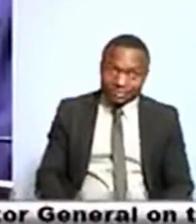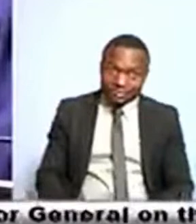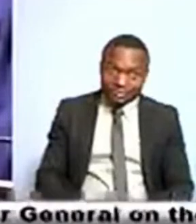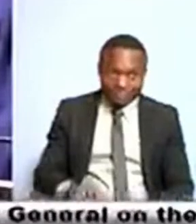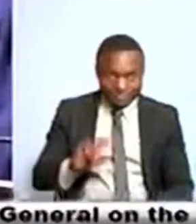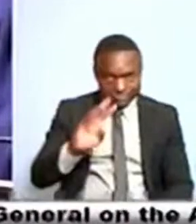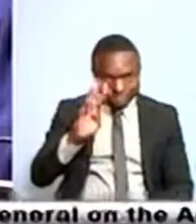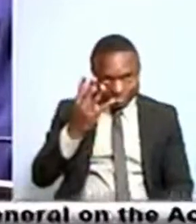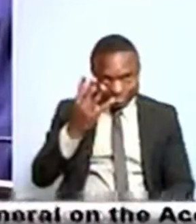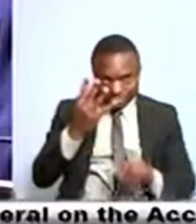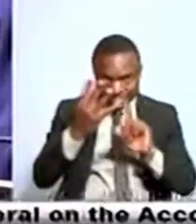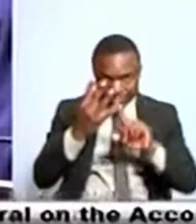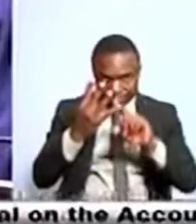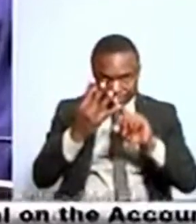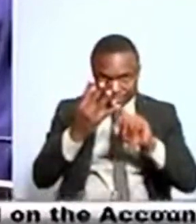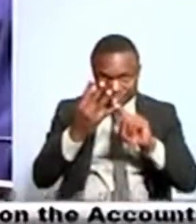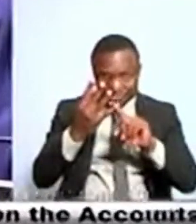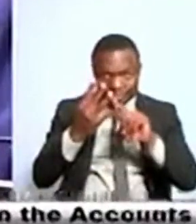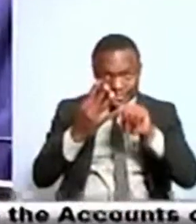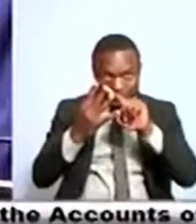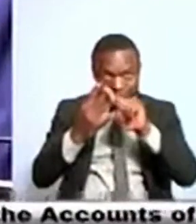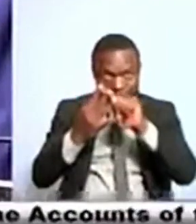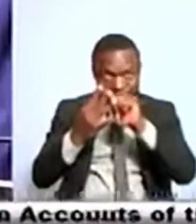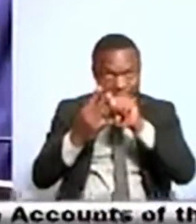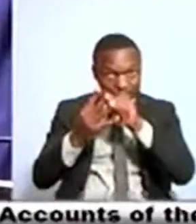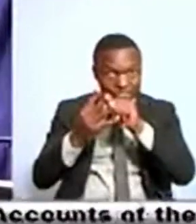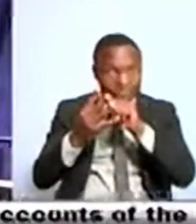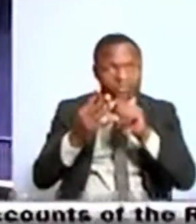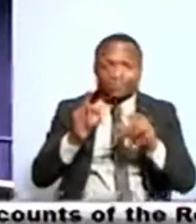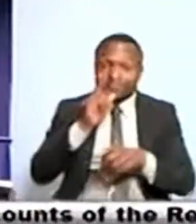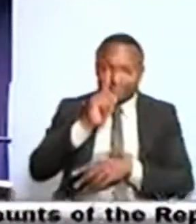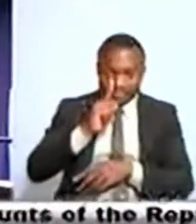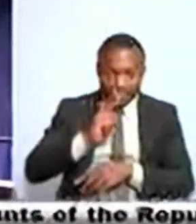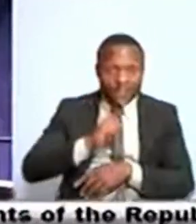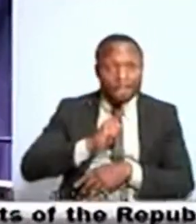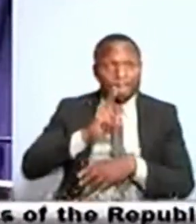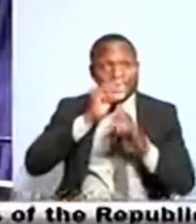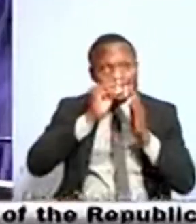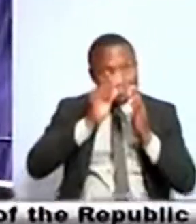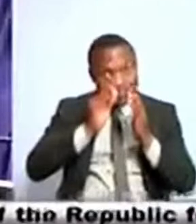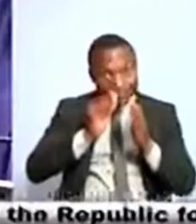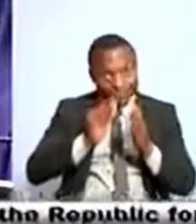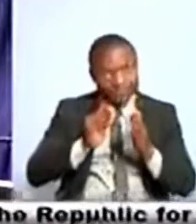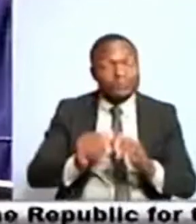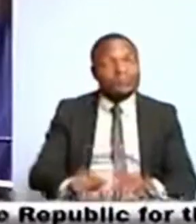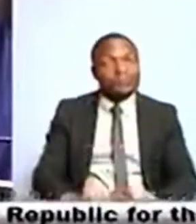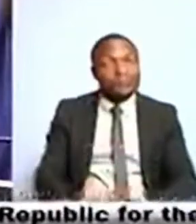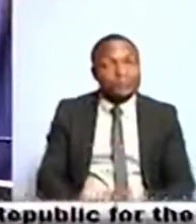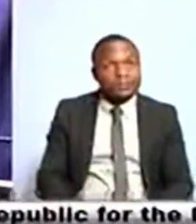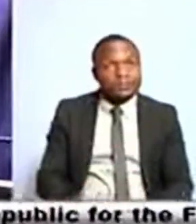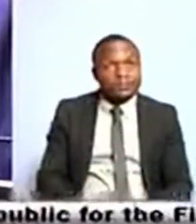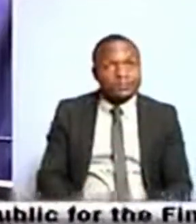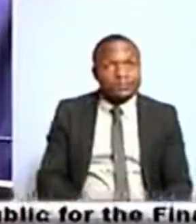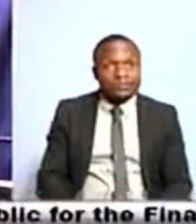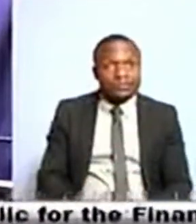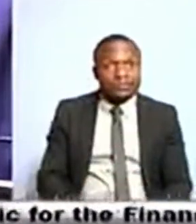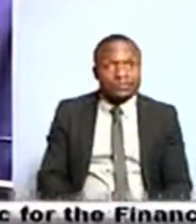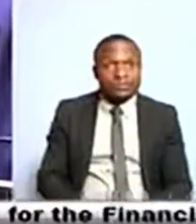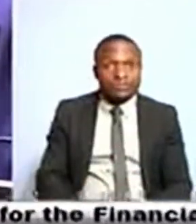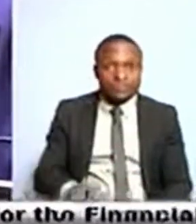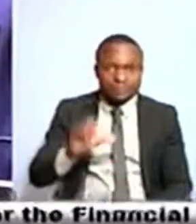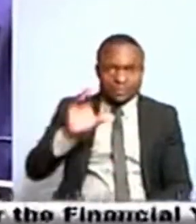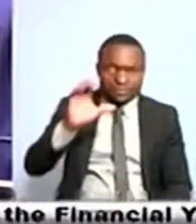layer, Madam Speaker, is called cyber